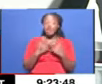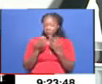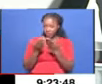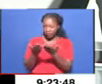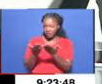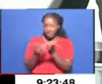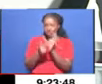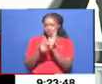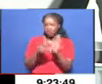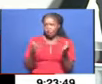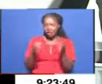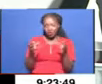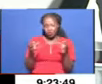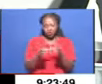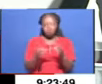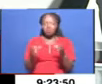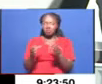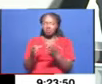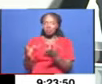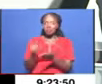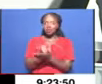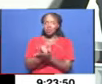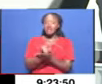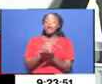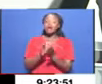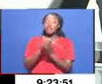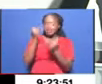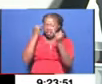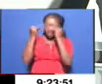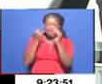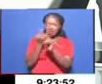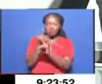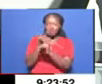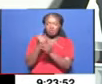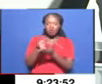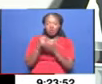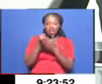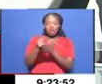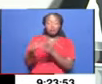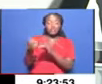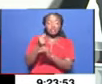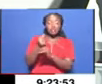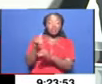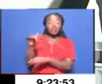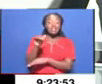how communities are employing creativity to help the country attain its quest